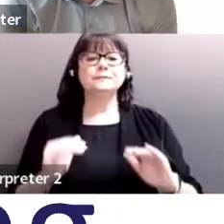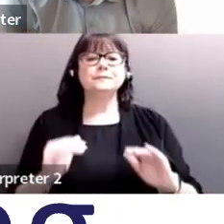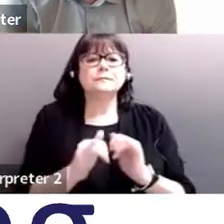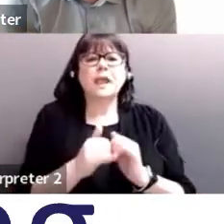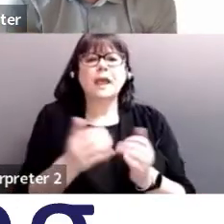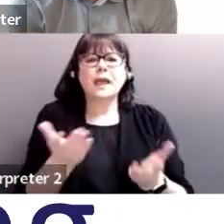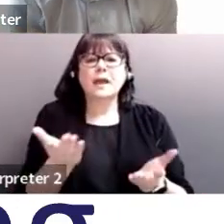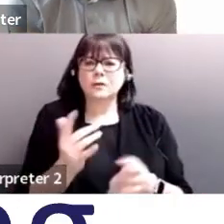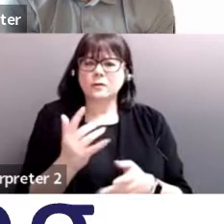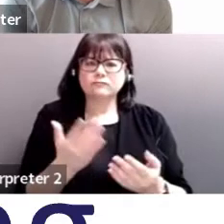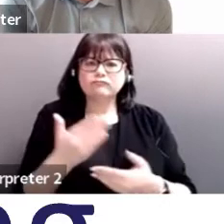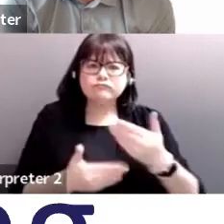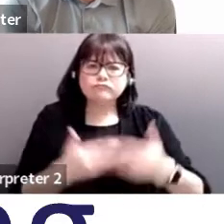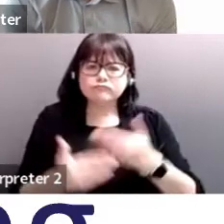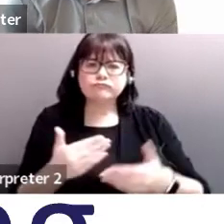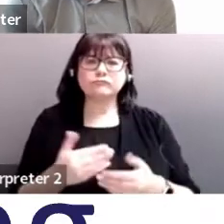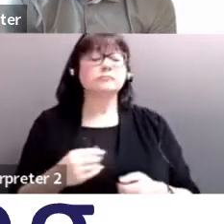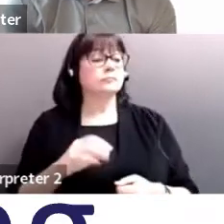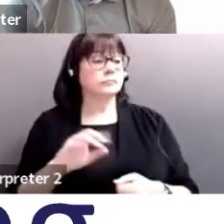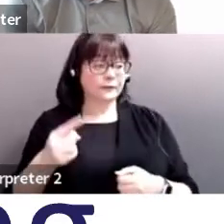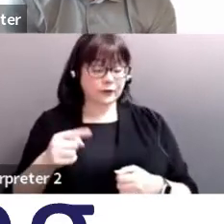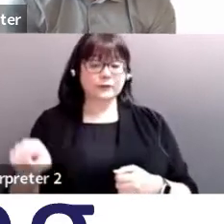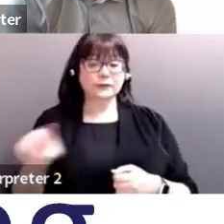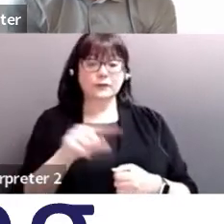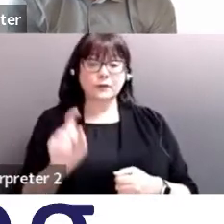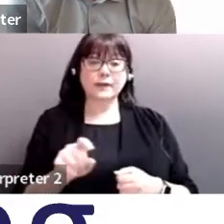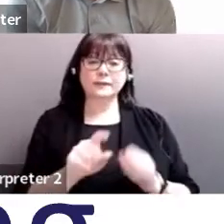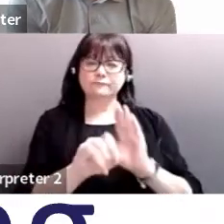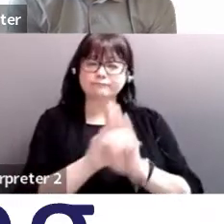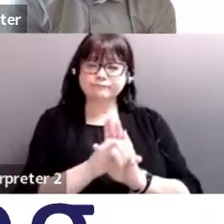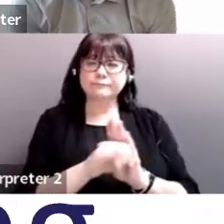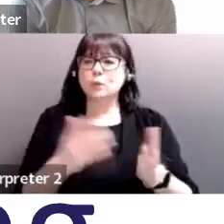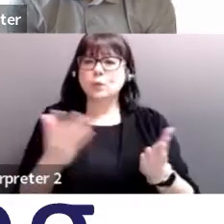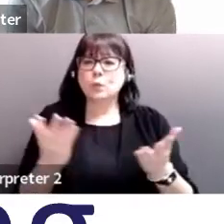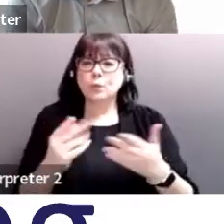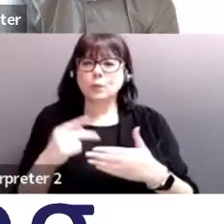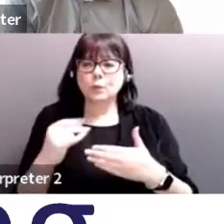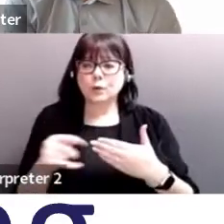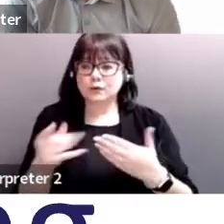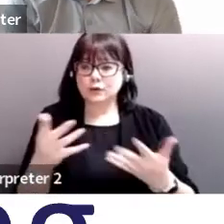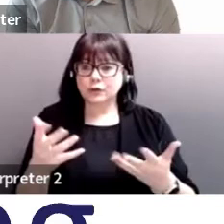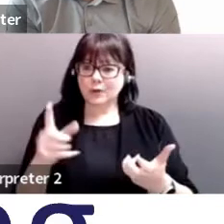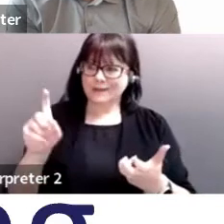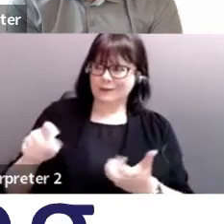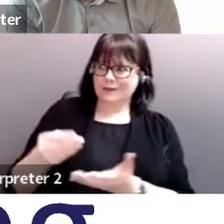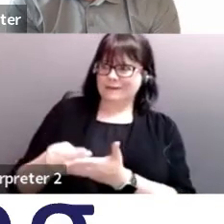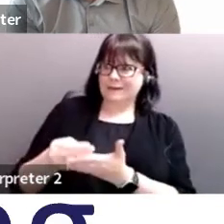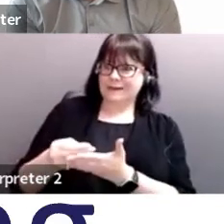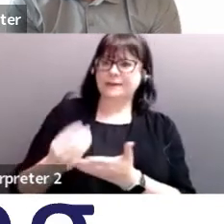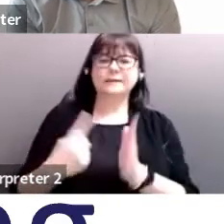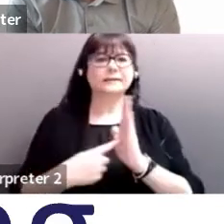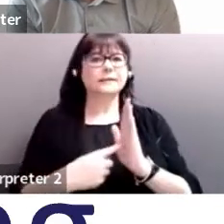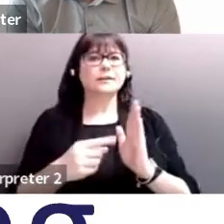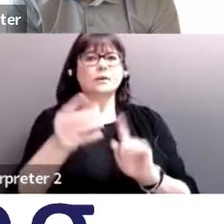broad structure here. So first, you're going to identify a project that you'd like to fund at your business. So let's say maybe you want to hire an employee, a